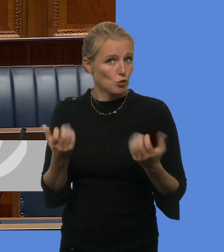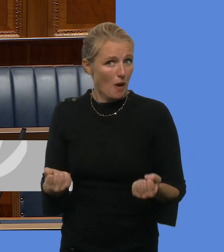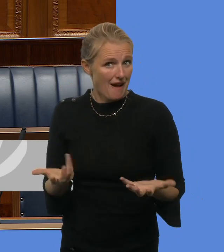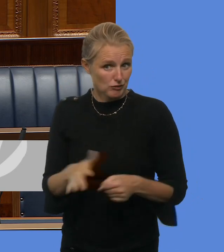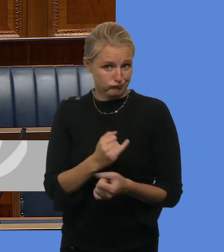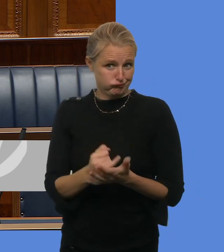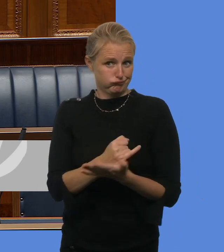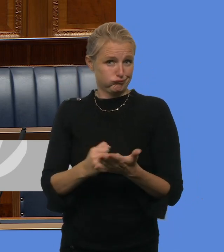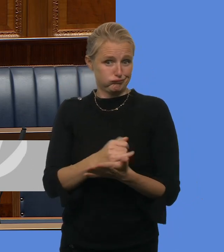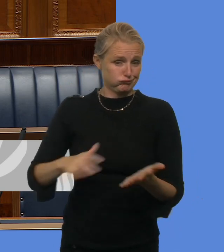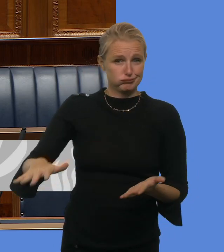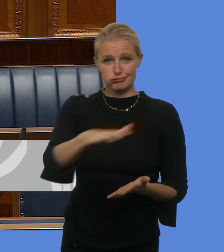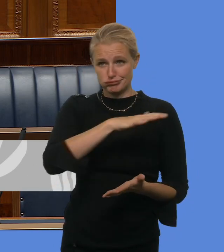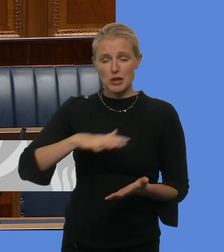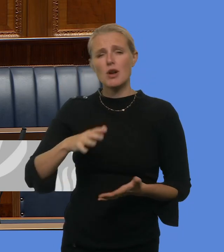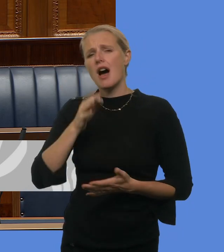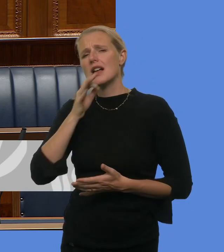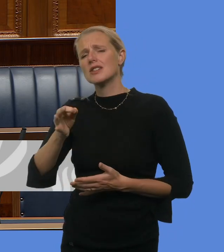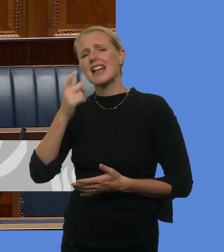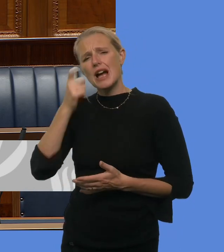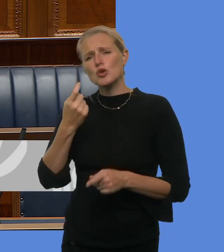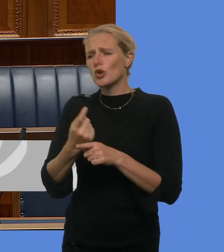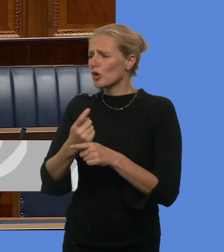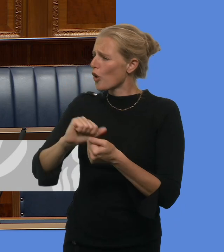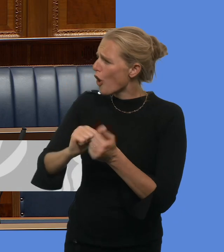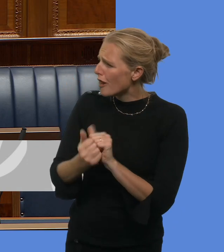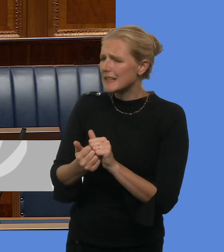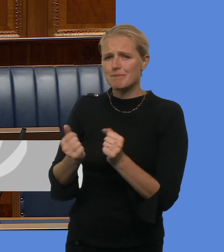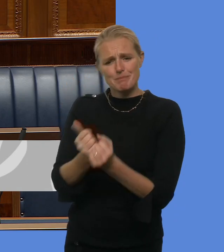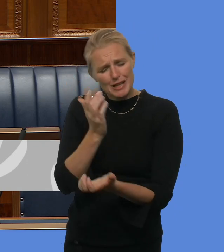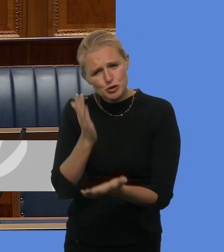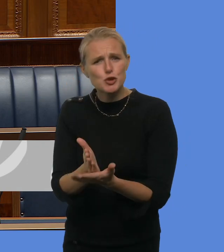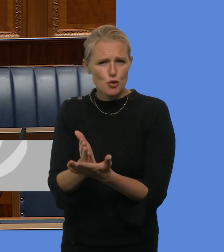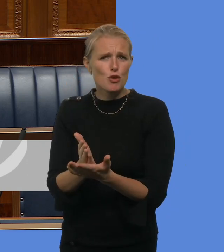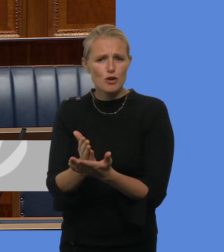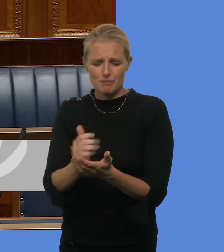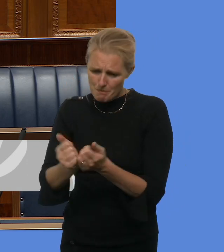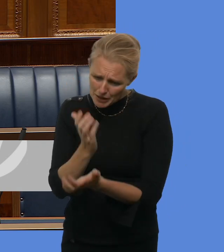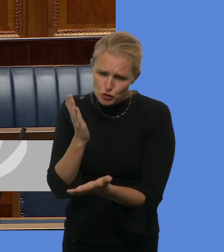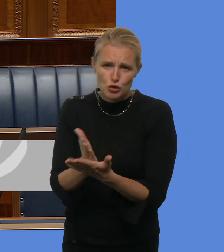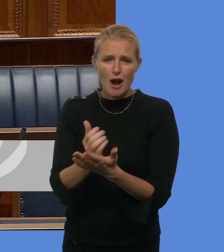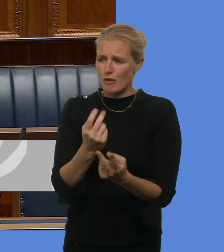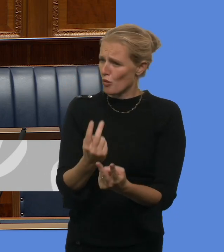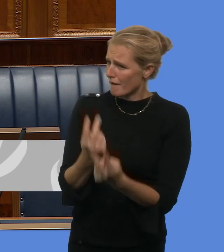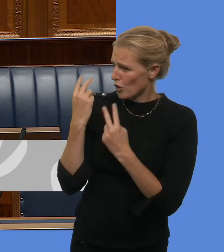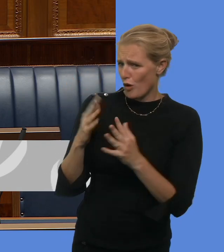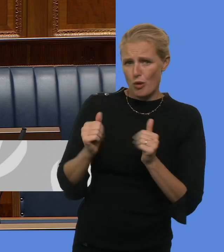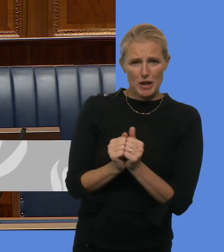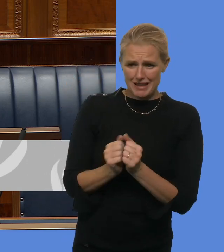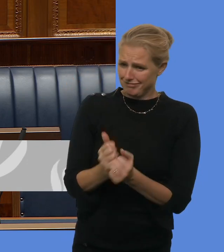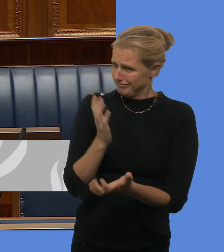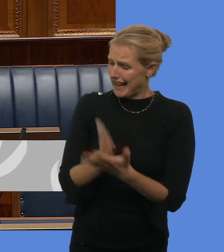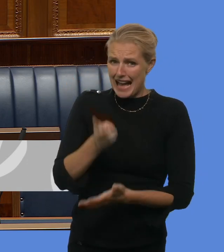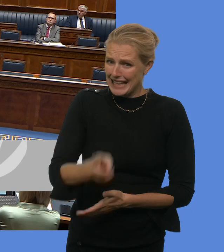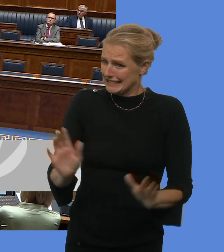to undertake to talk to relevant colleagues to ensure that there's a review of what happened at the weekend to ensure it